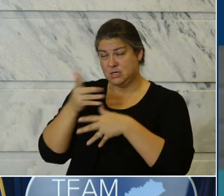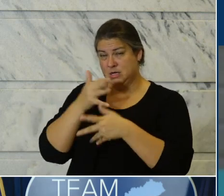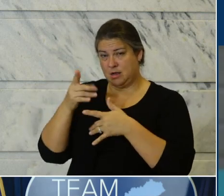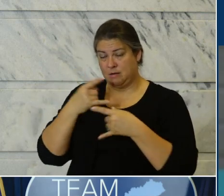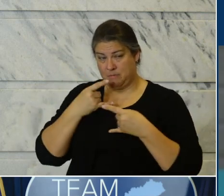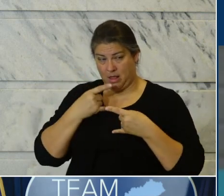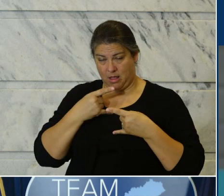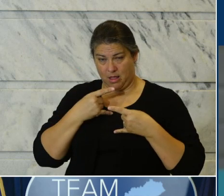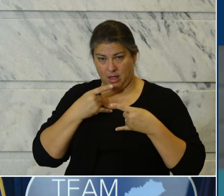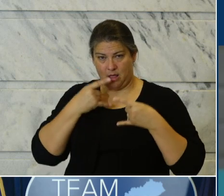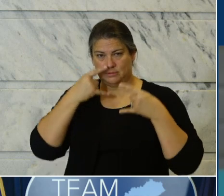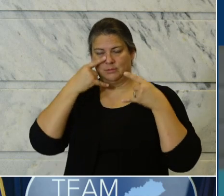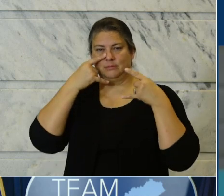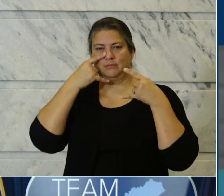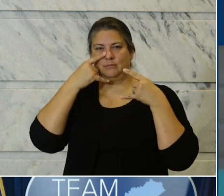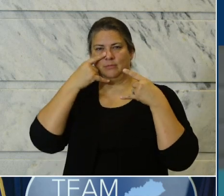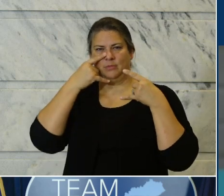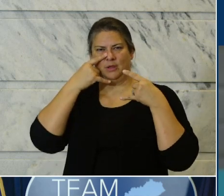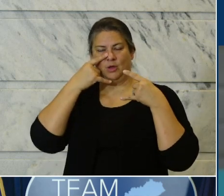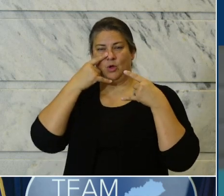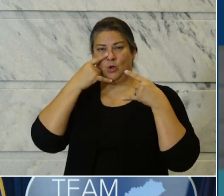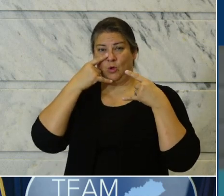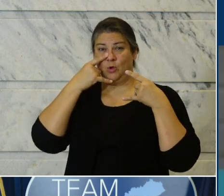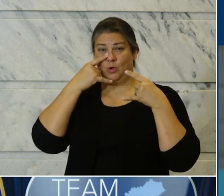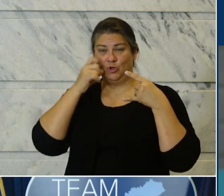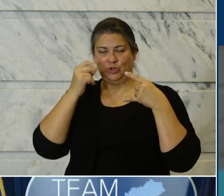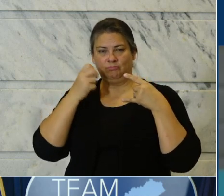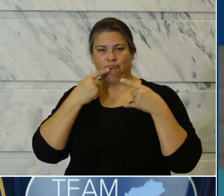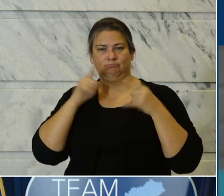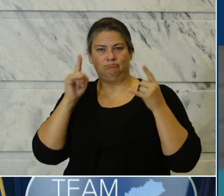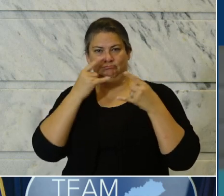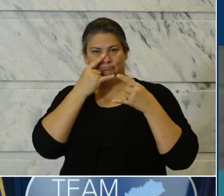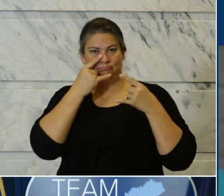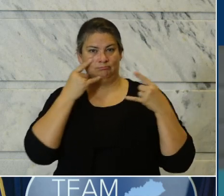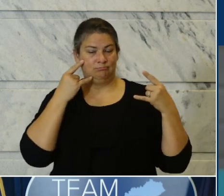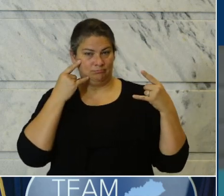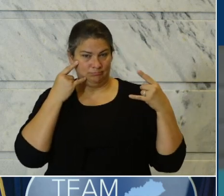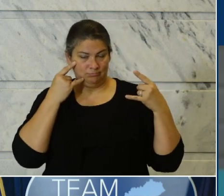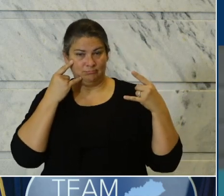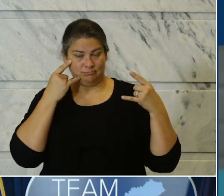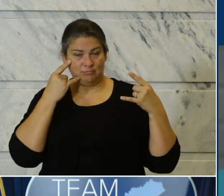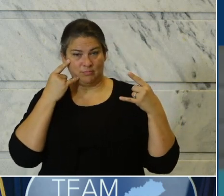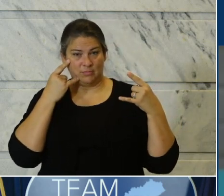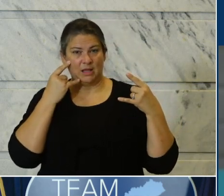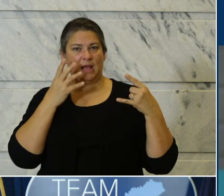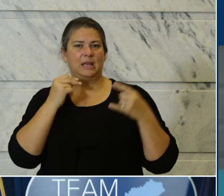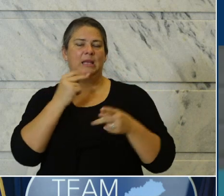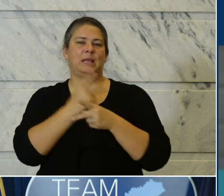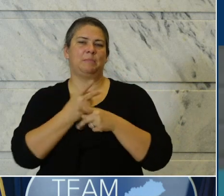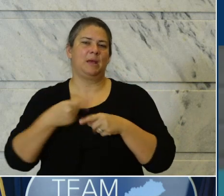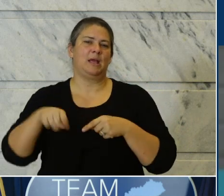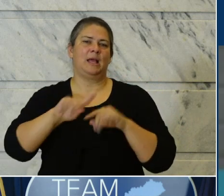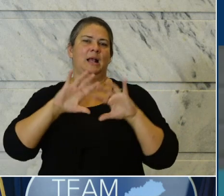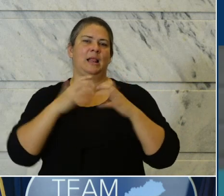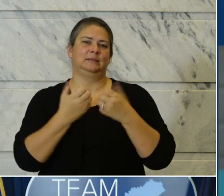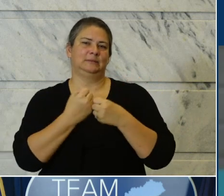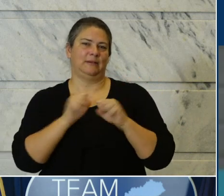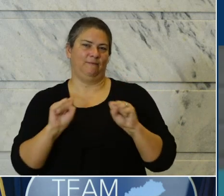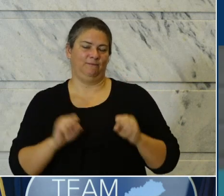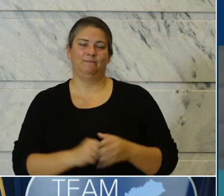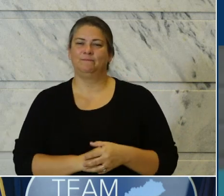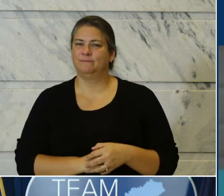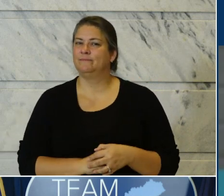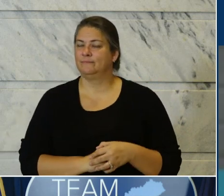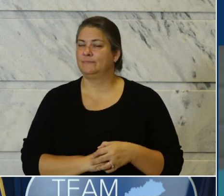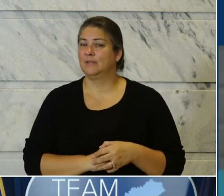up. And I want you to read this next part and keep her classmates safe.